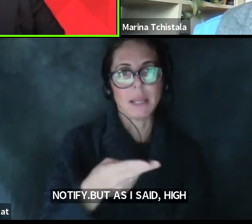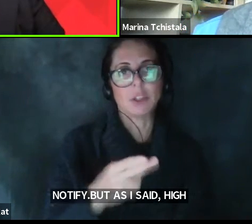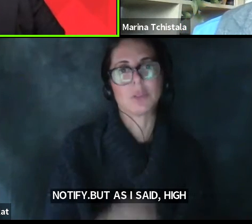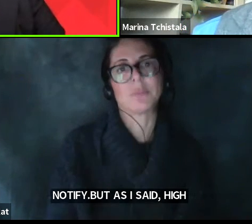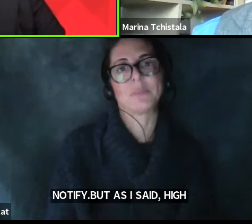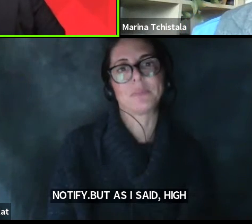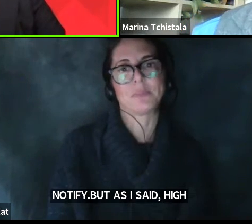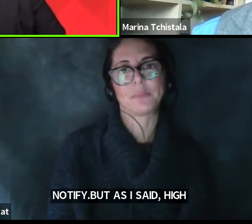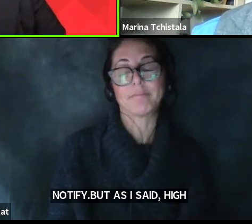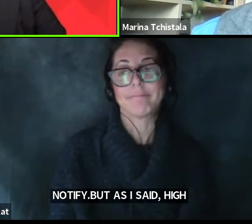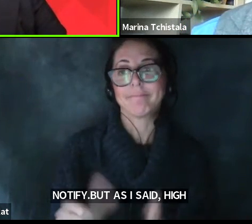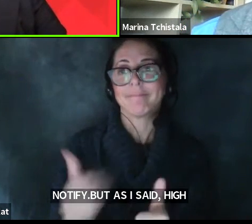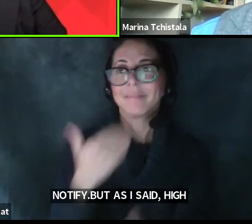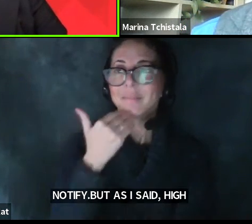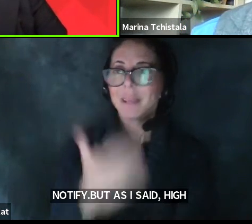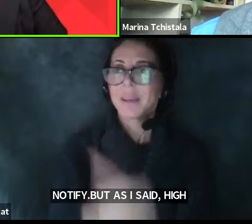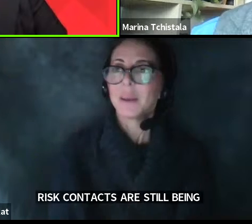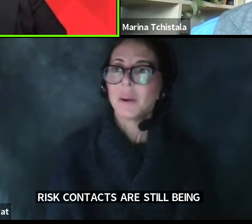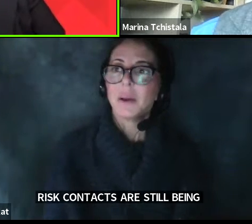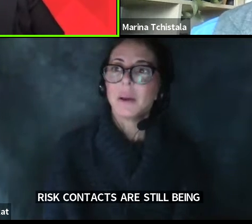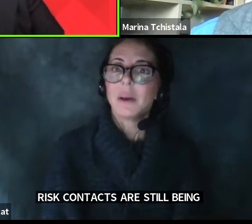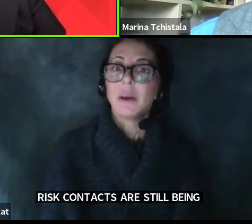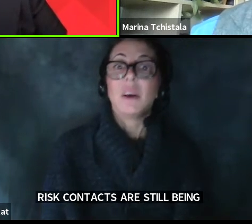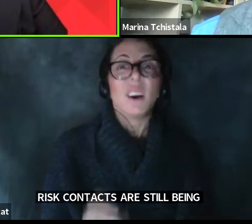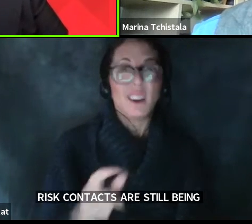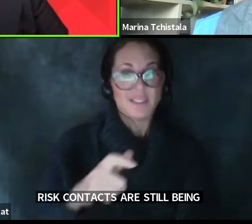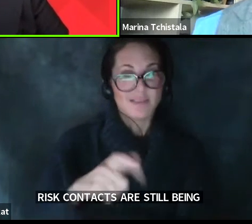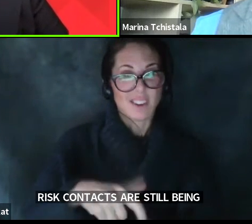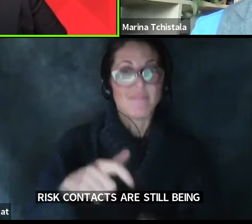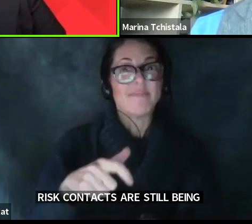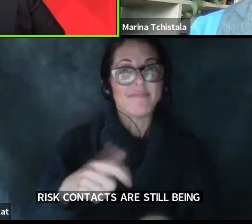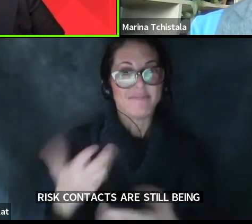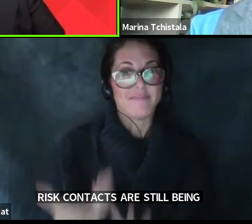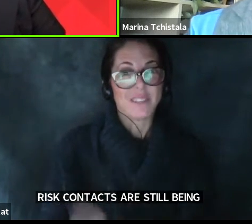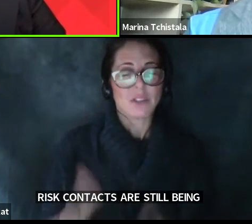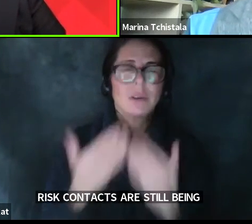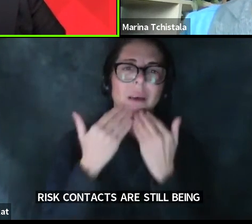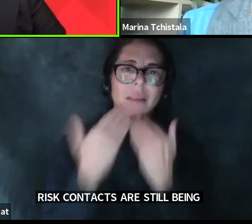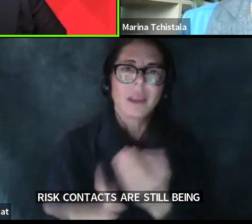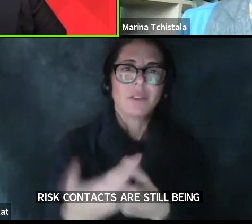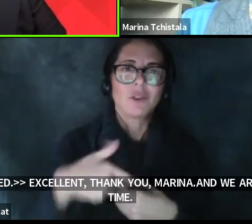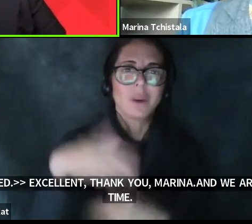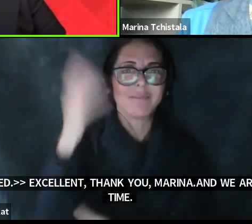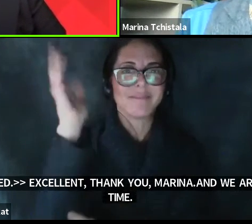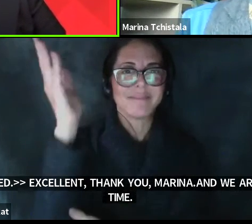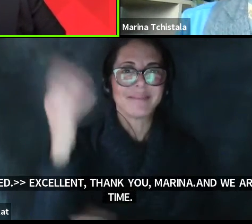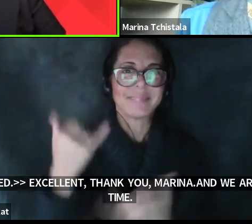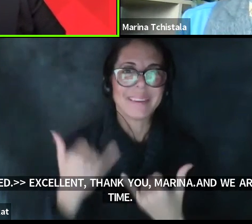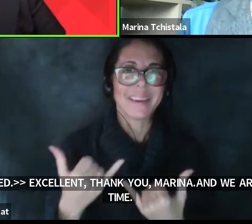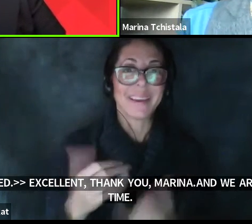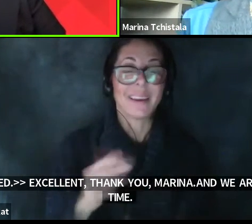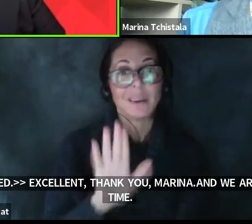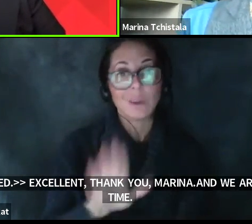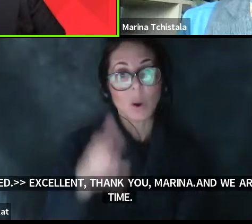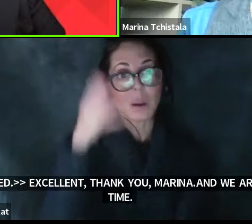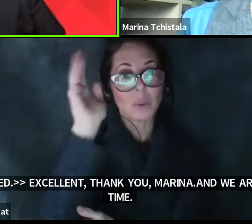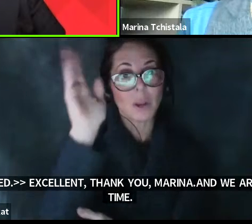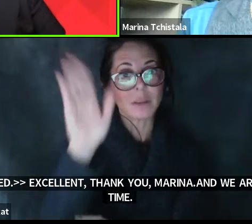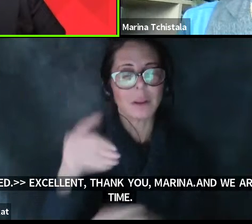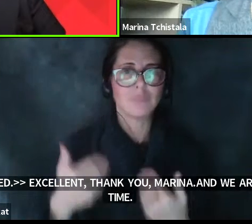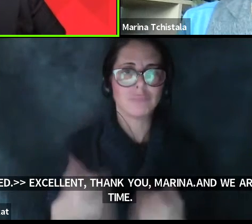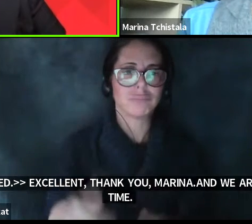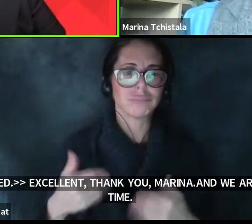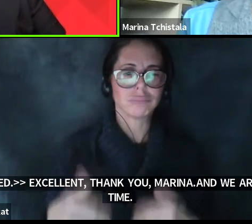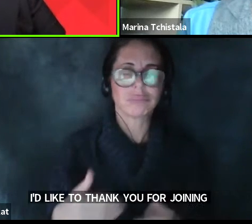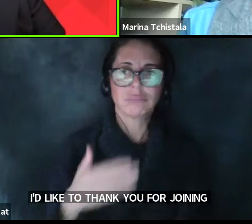Excellent. Thank you, Marina. And we are at time. I'd like to thank you for joining us today. Your presentation was very informative